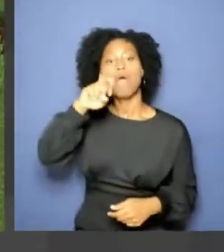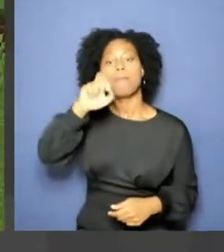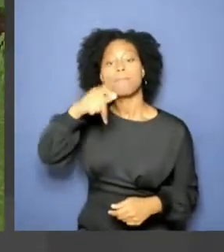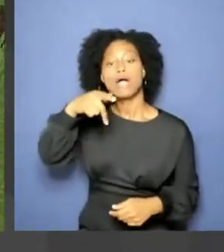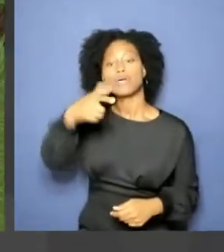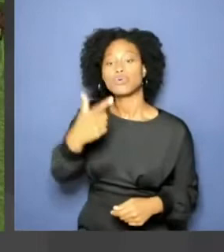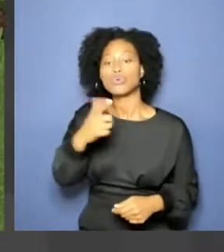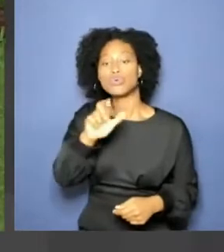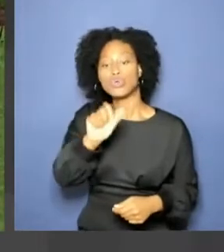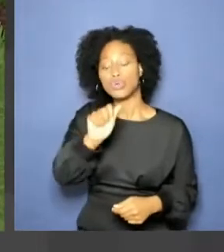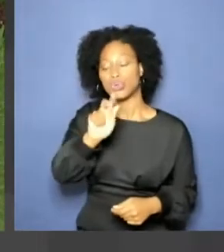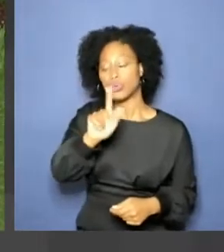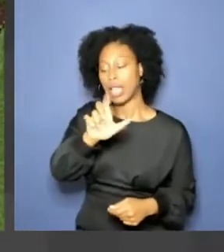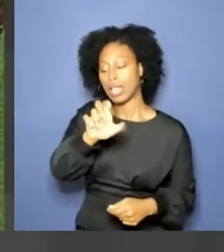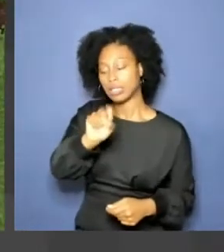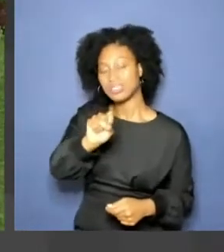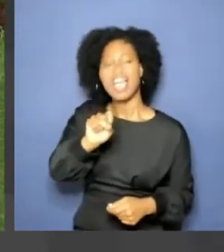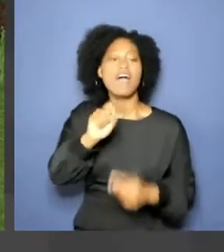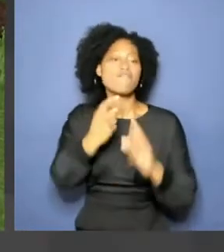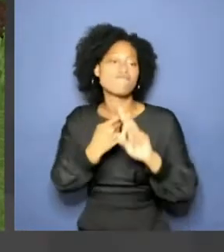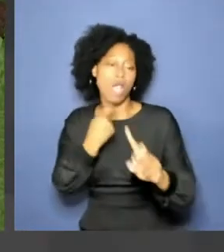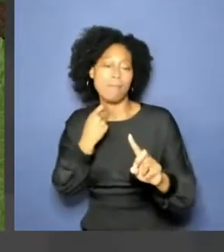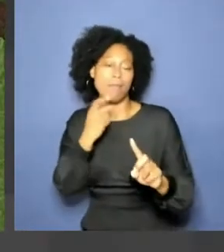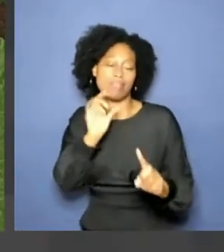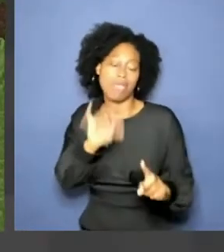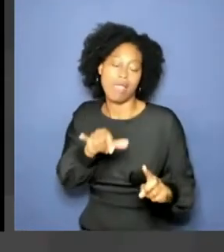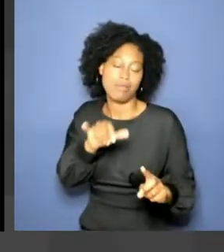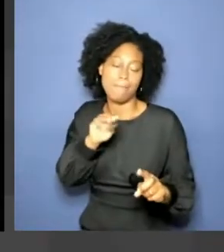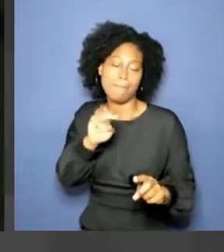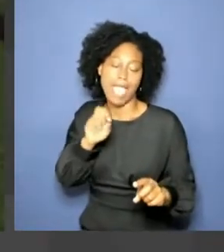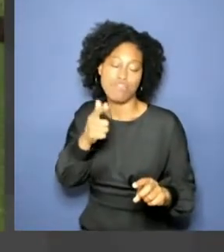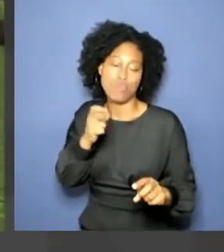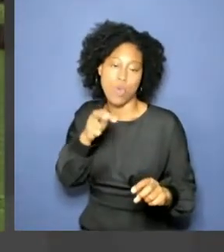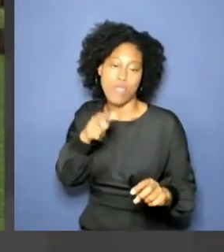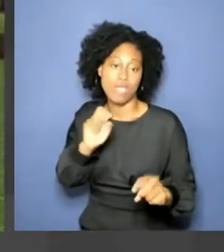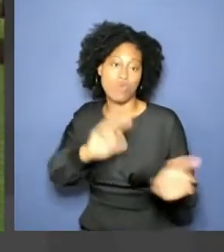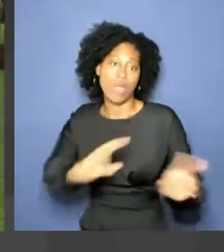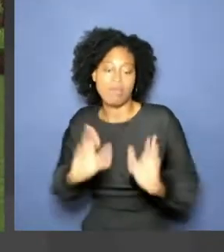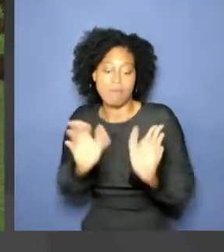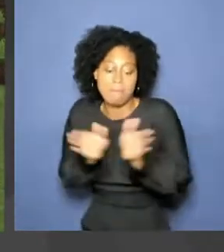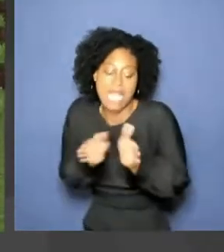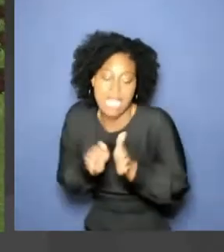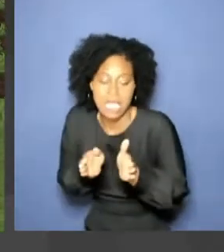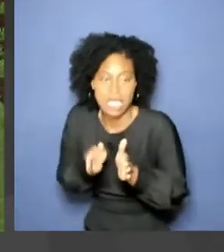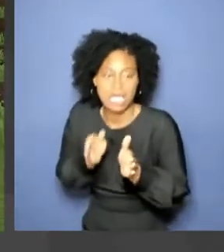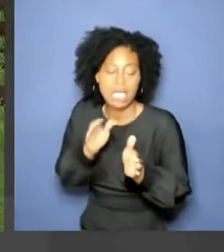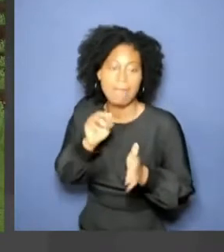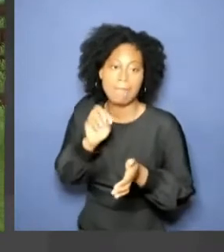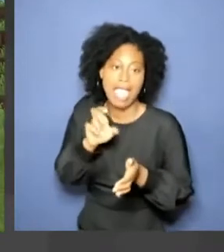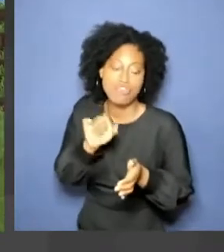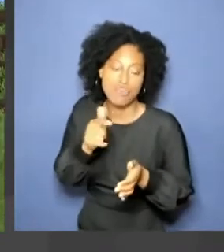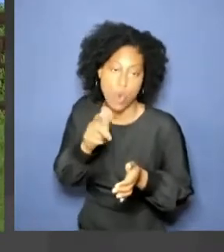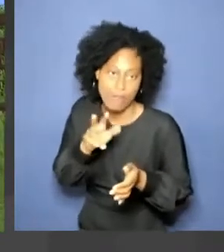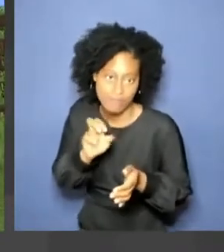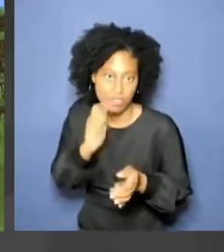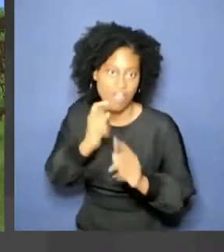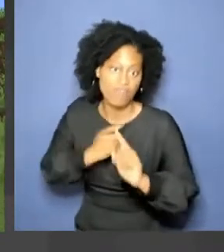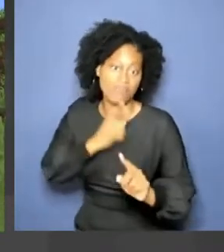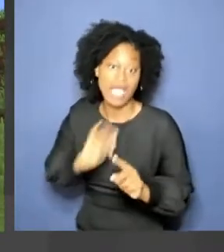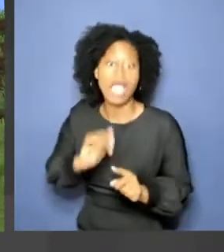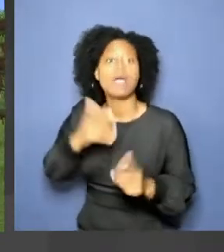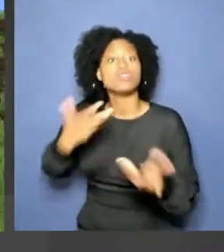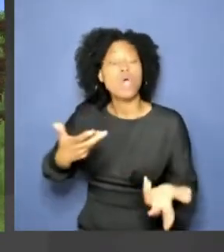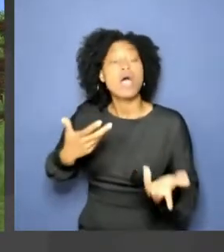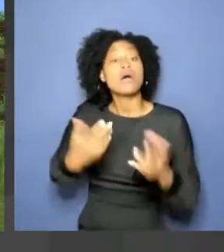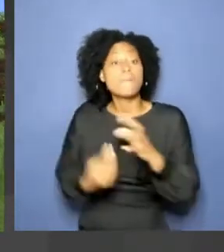They're actually like ready to grow mini mangroves growing from the mangrove. And you can see here, the mangrove tree grows